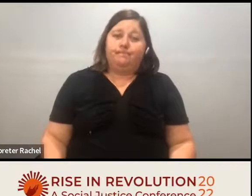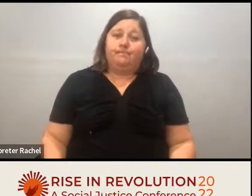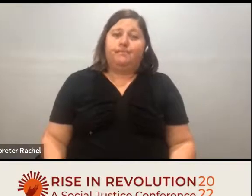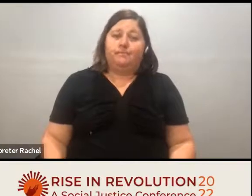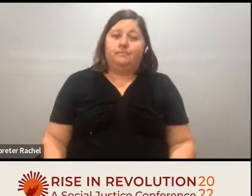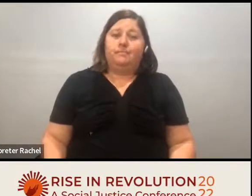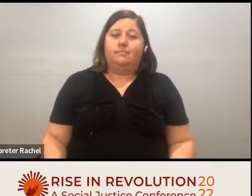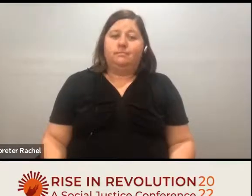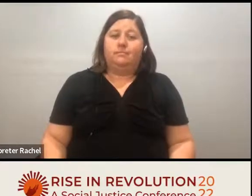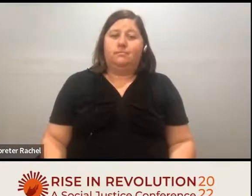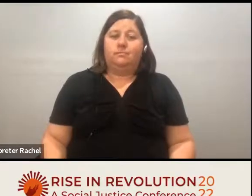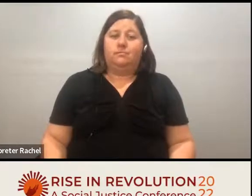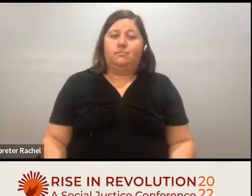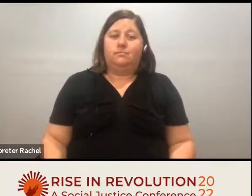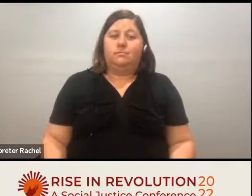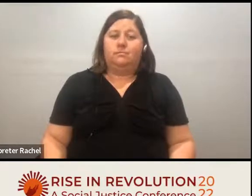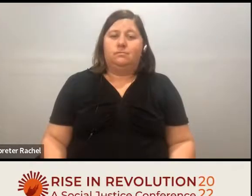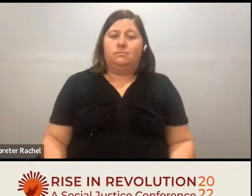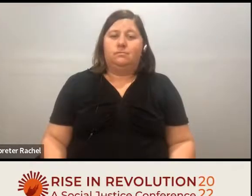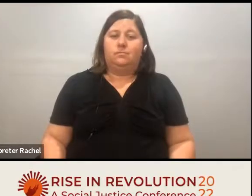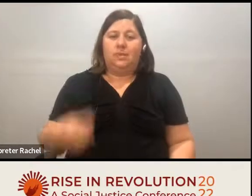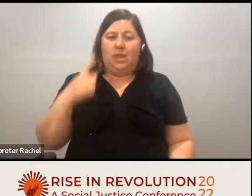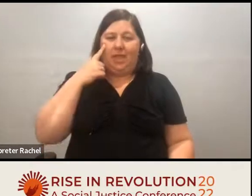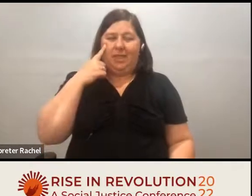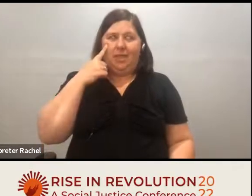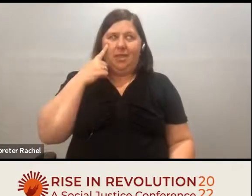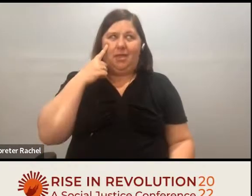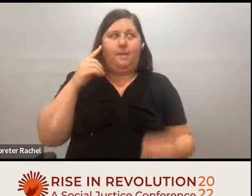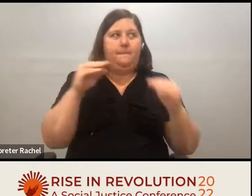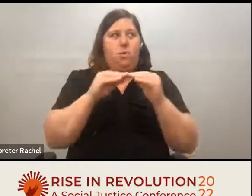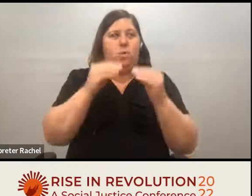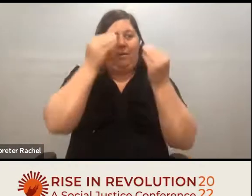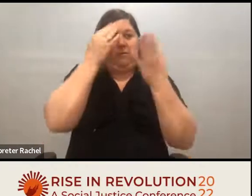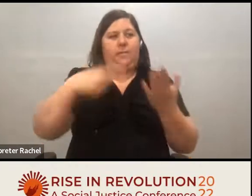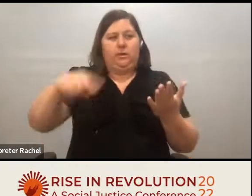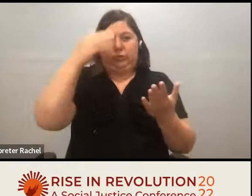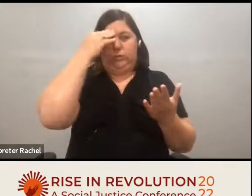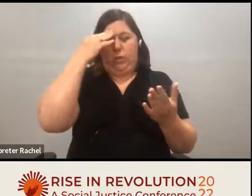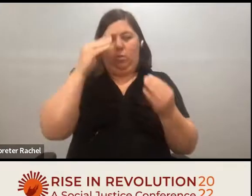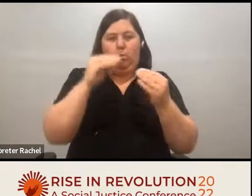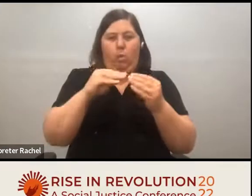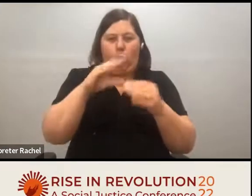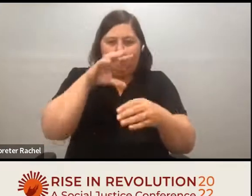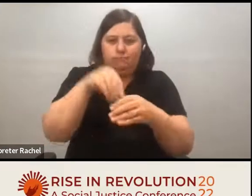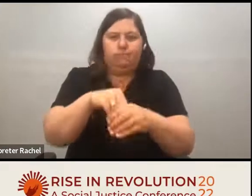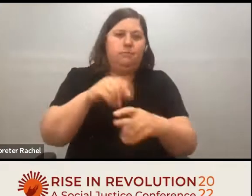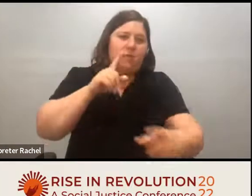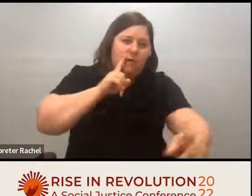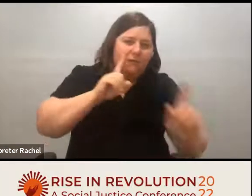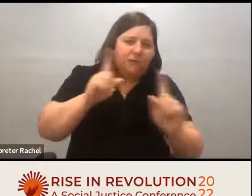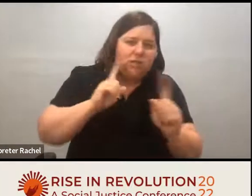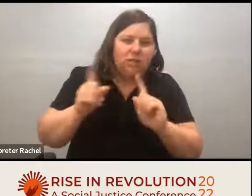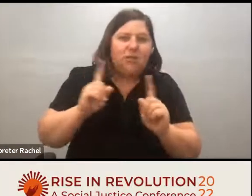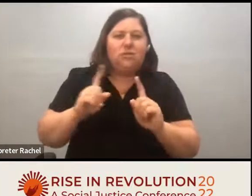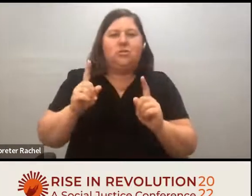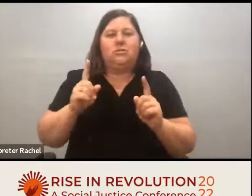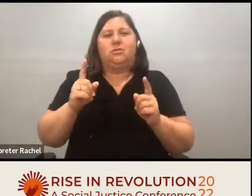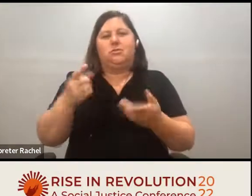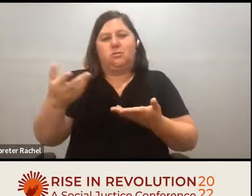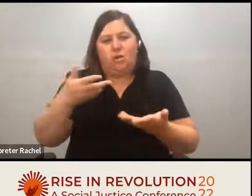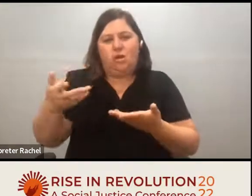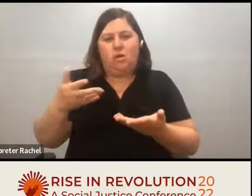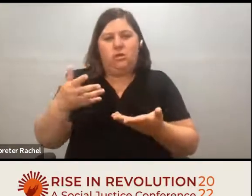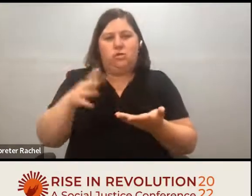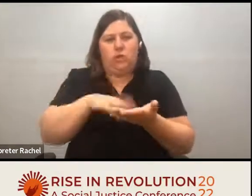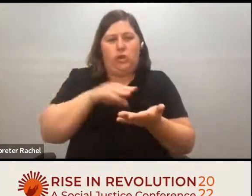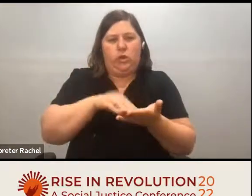Well, I think that folks, the more that you know, the more that anyone you can bring in to conversations, to talk. So I think like educating